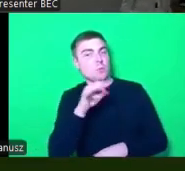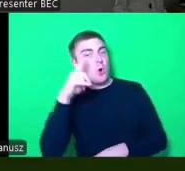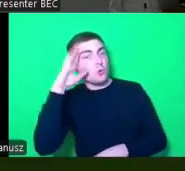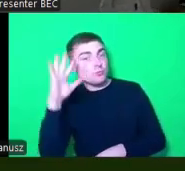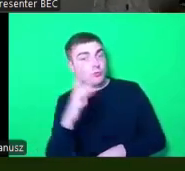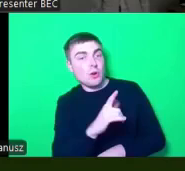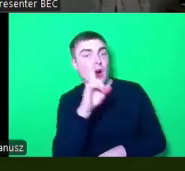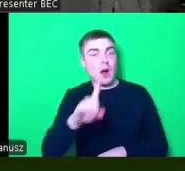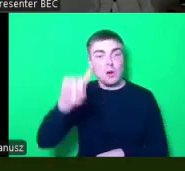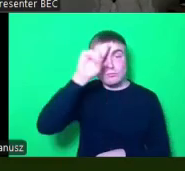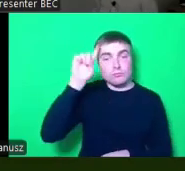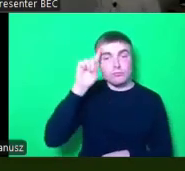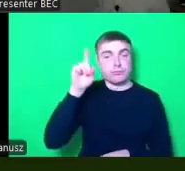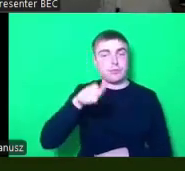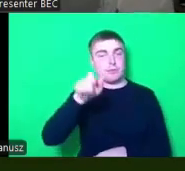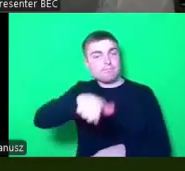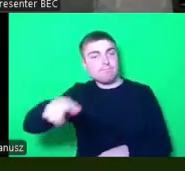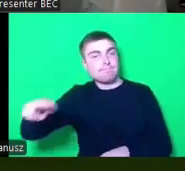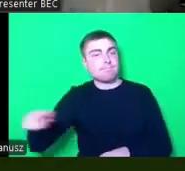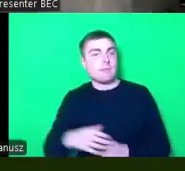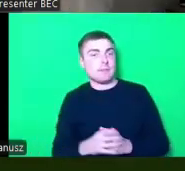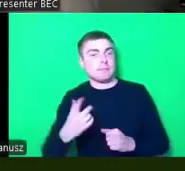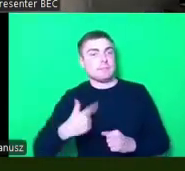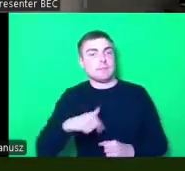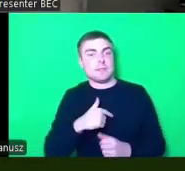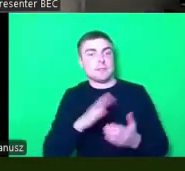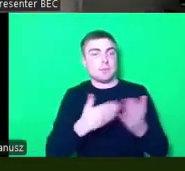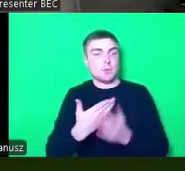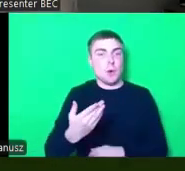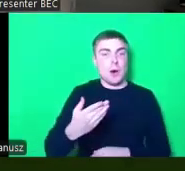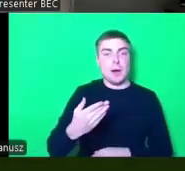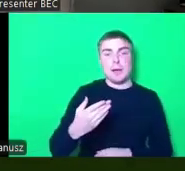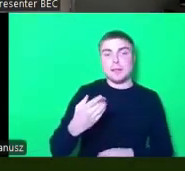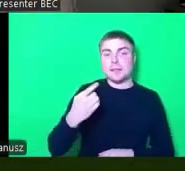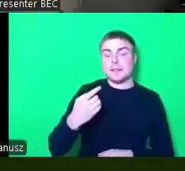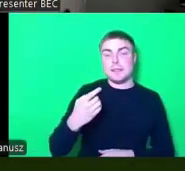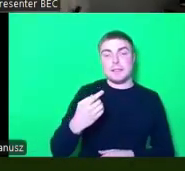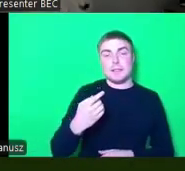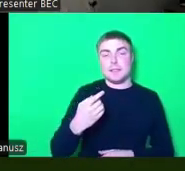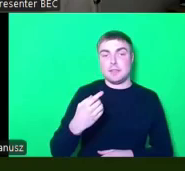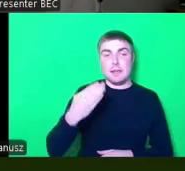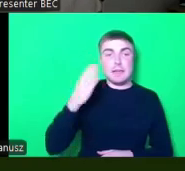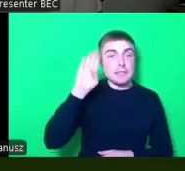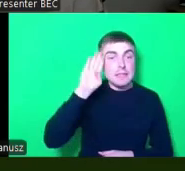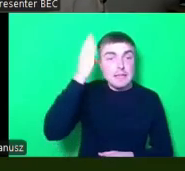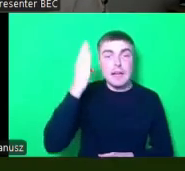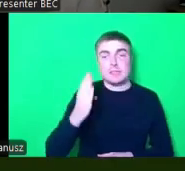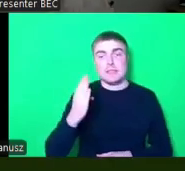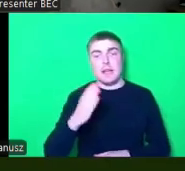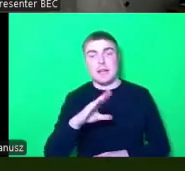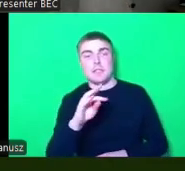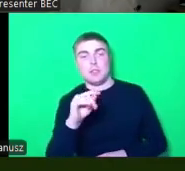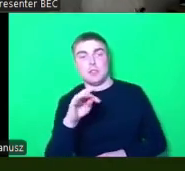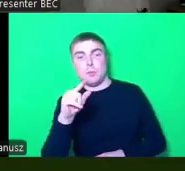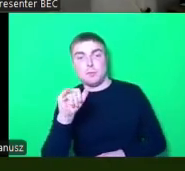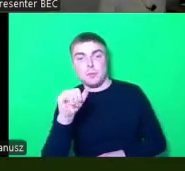example of island Ethiopia, where I'm a PI, so we have a tree species pool of 9 native